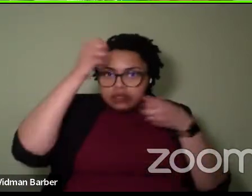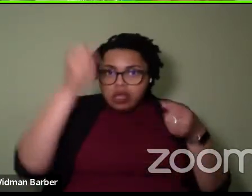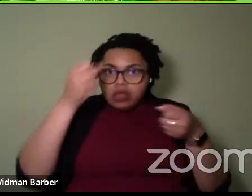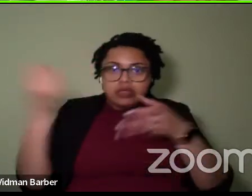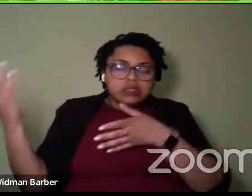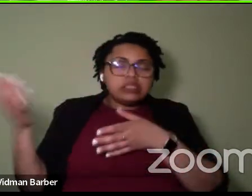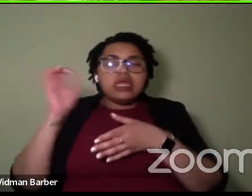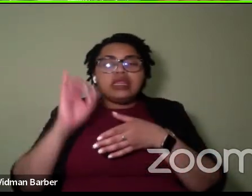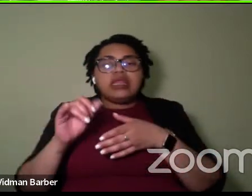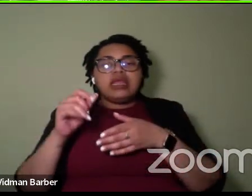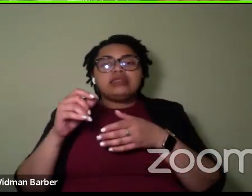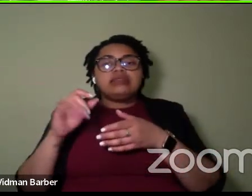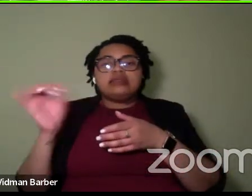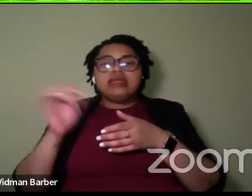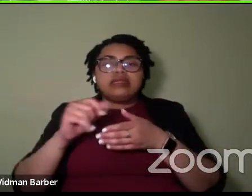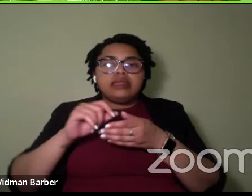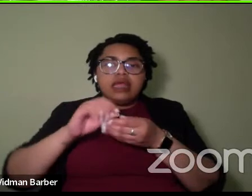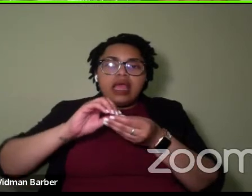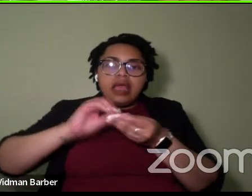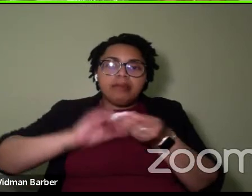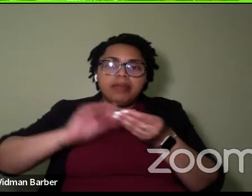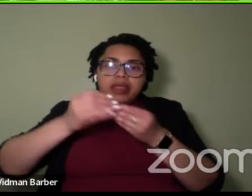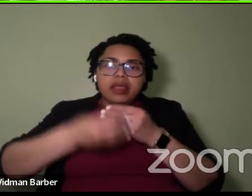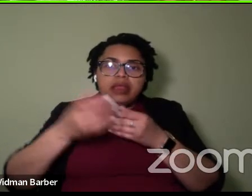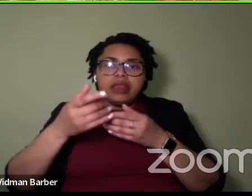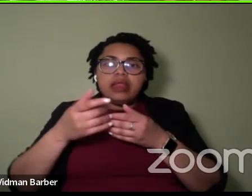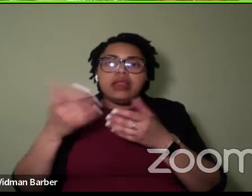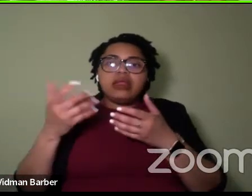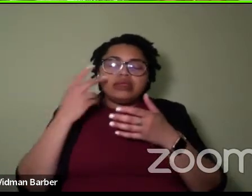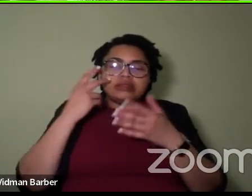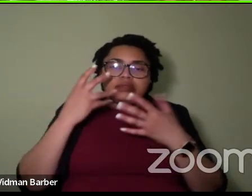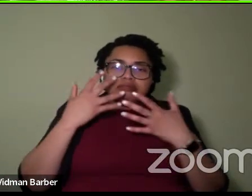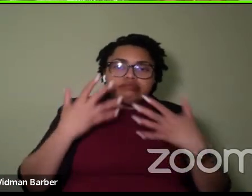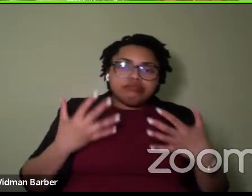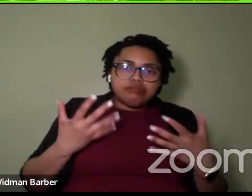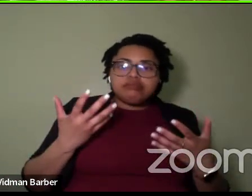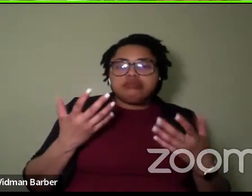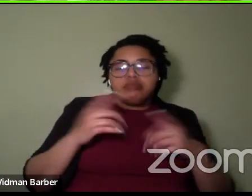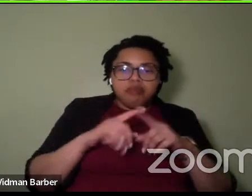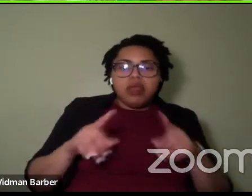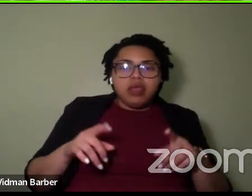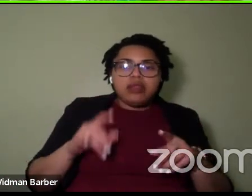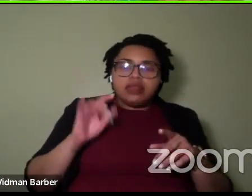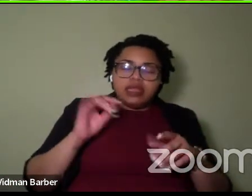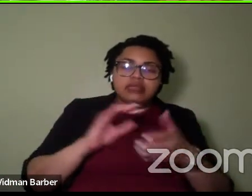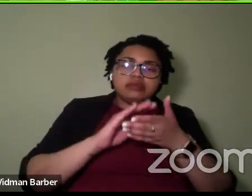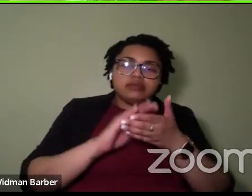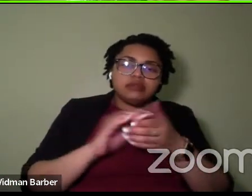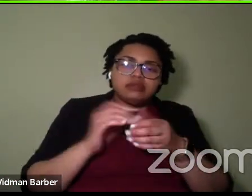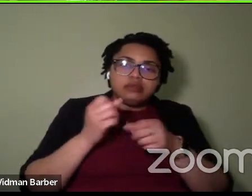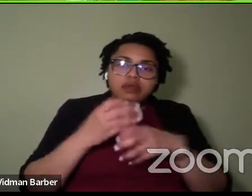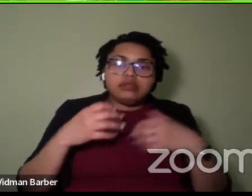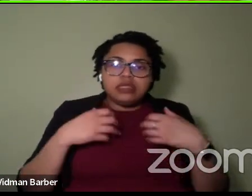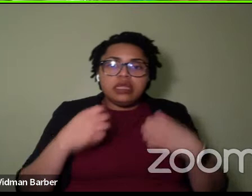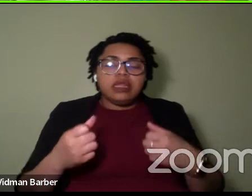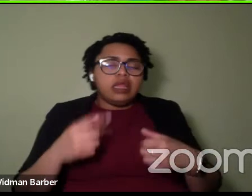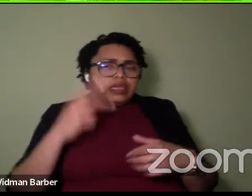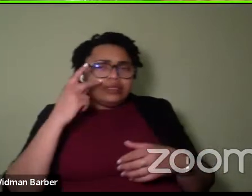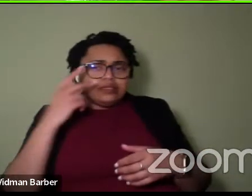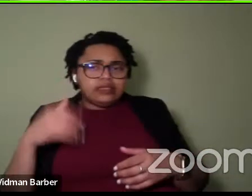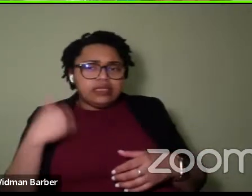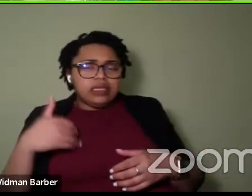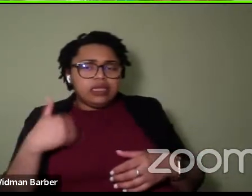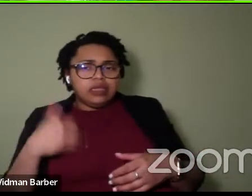do that healing. And I think that, just seeing the younger generation, how much power and drive, and I say younger,